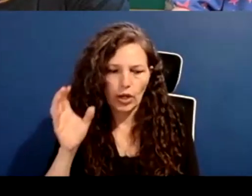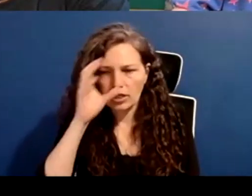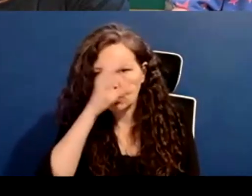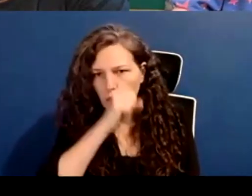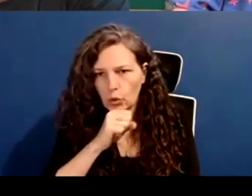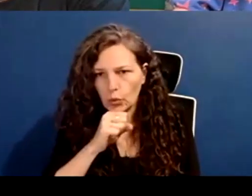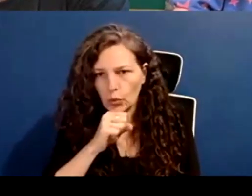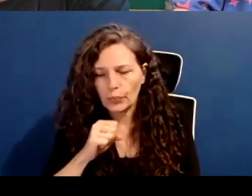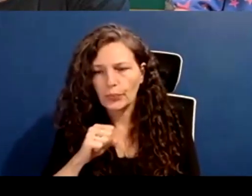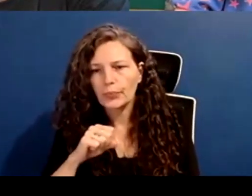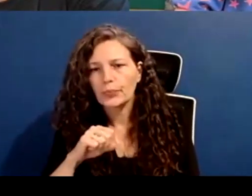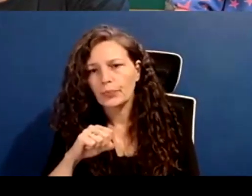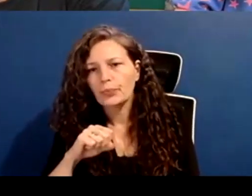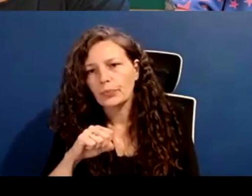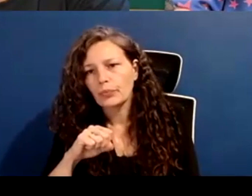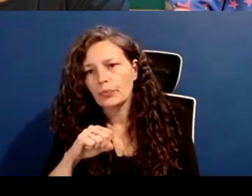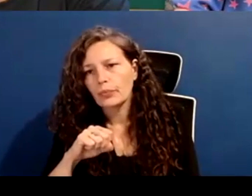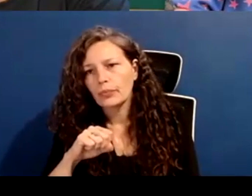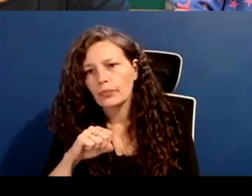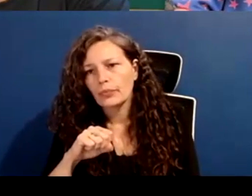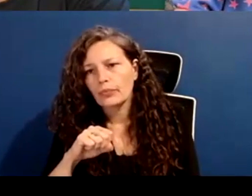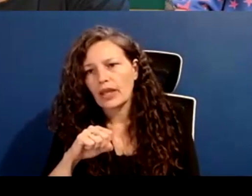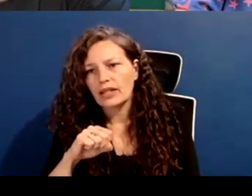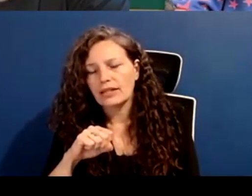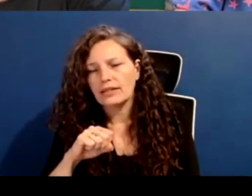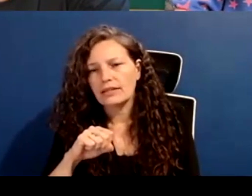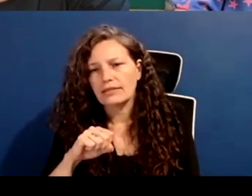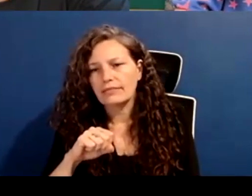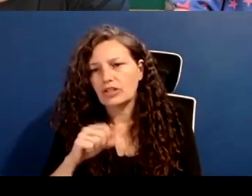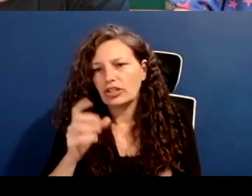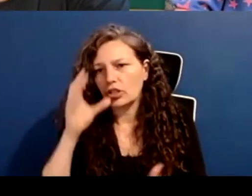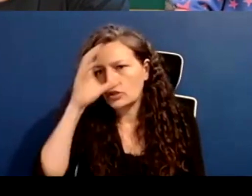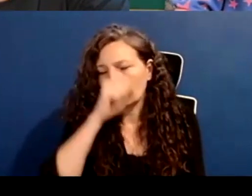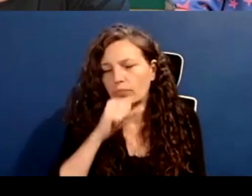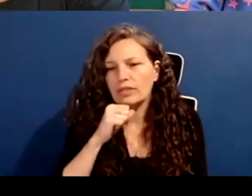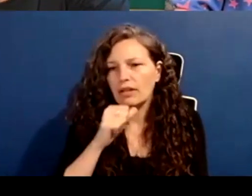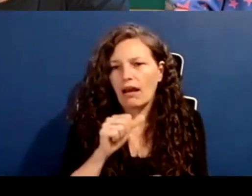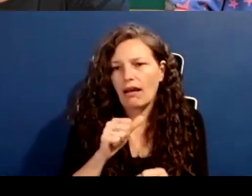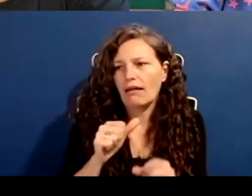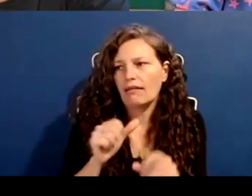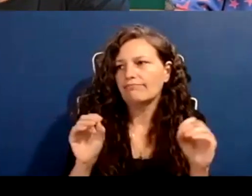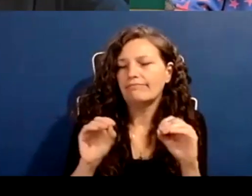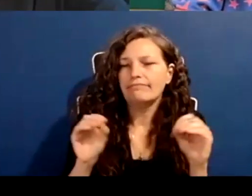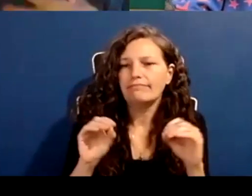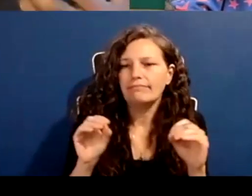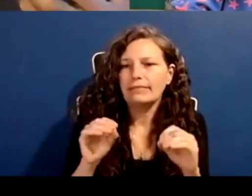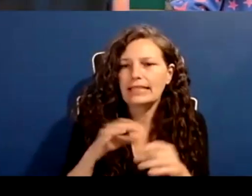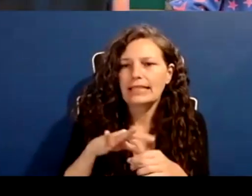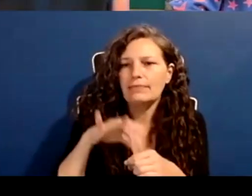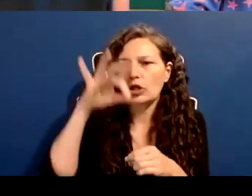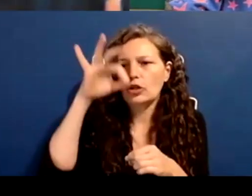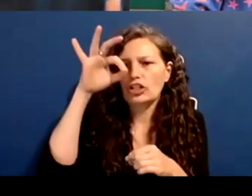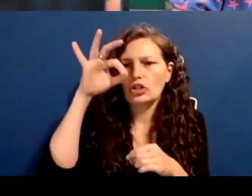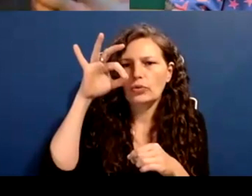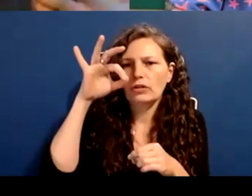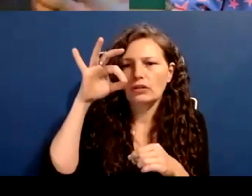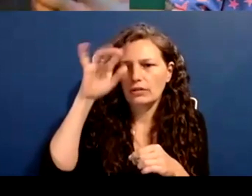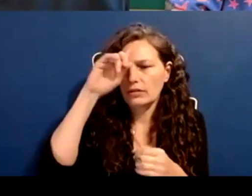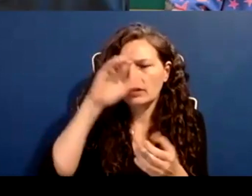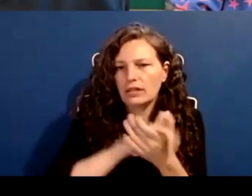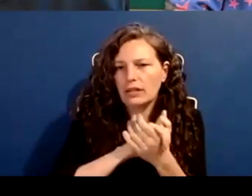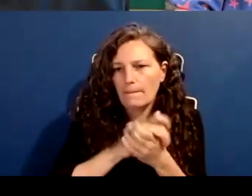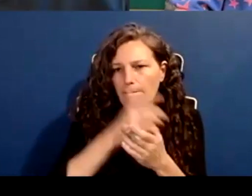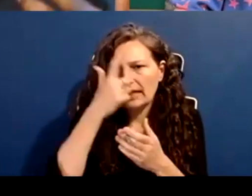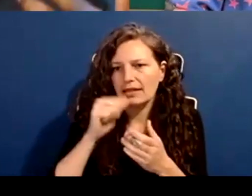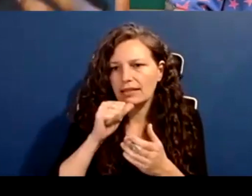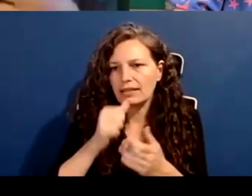incompetence, but it assumes a lack of spirituality, because it's not expressed in the same way, hence why we sort